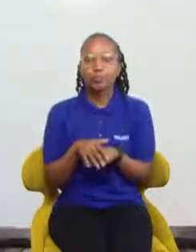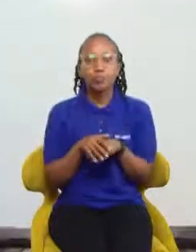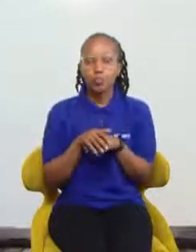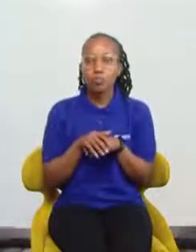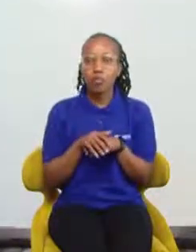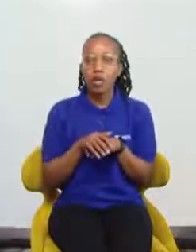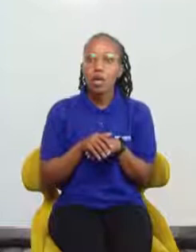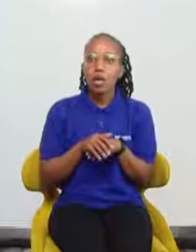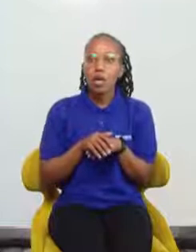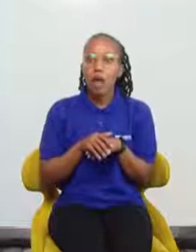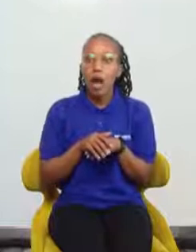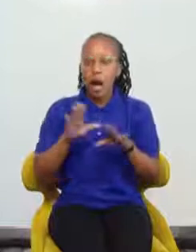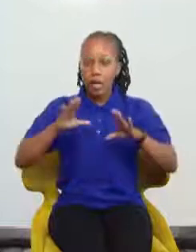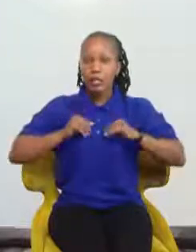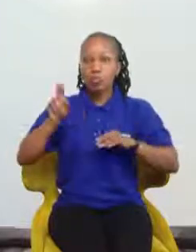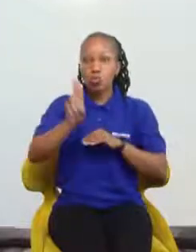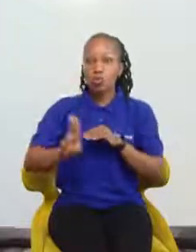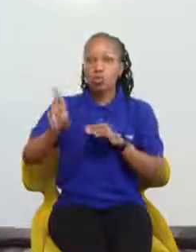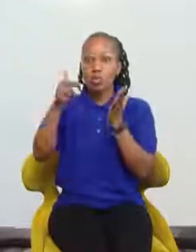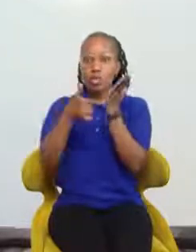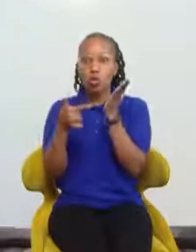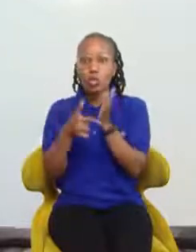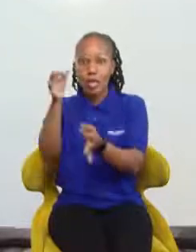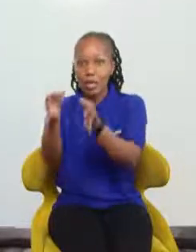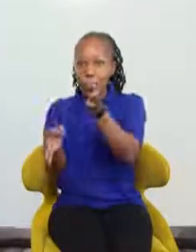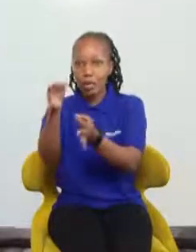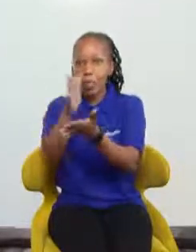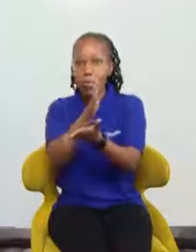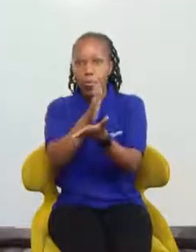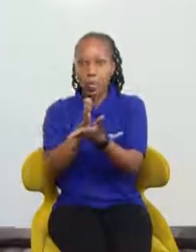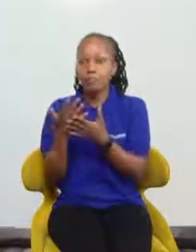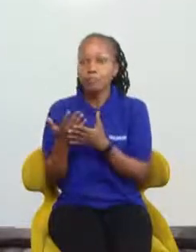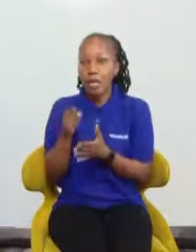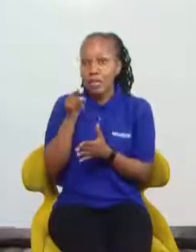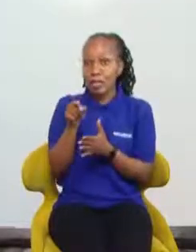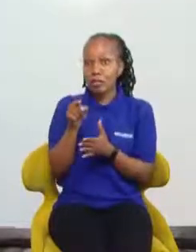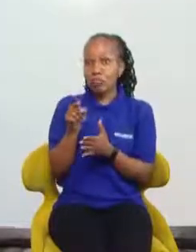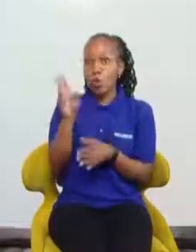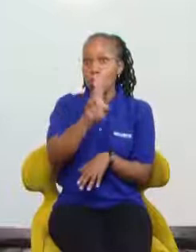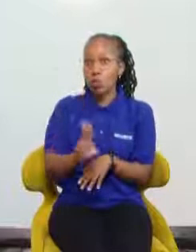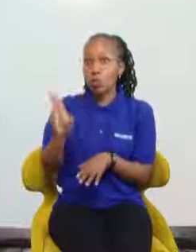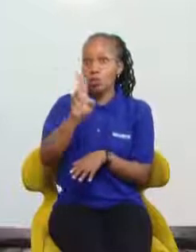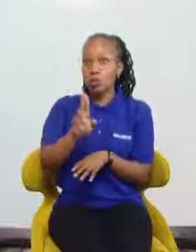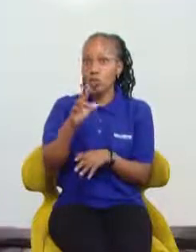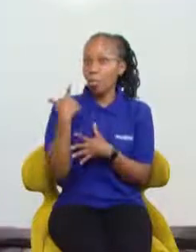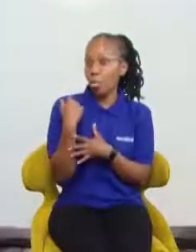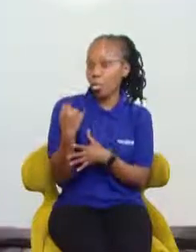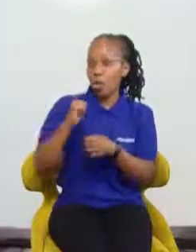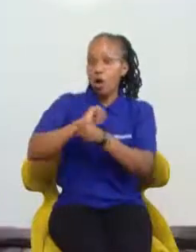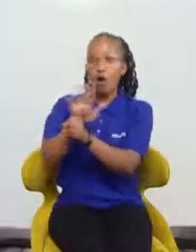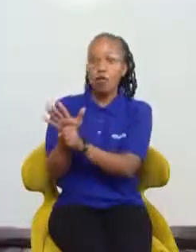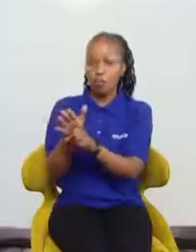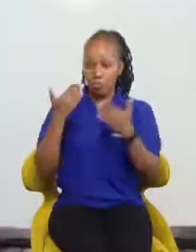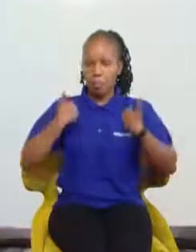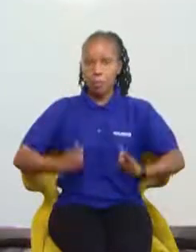use of technology in the justice sector. This was very common, especially during the time of COVID-19. I